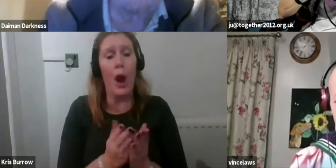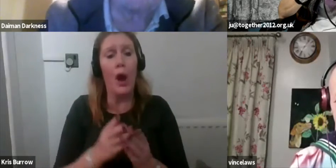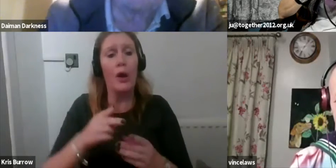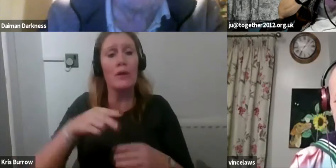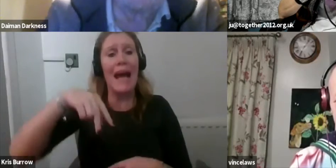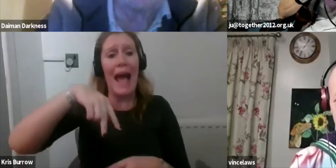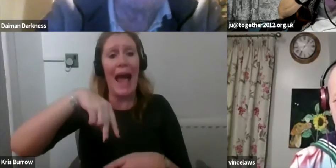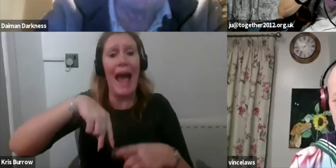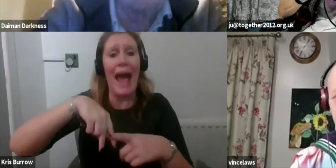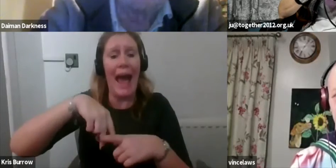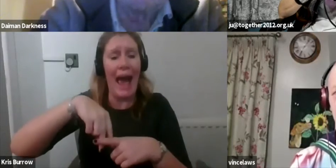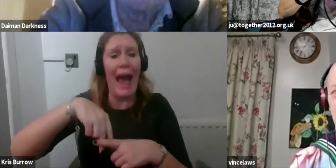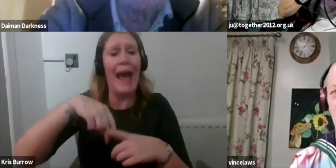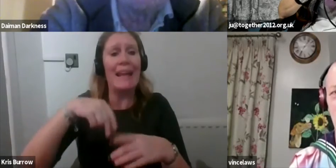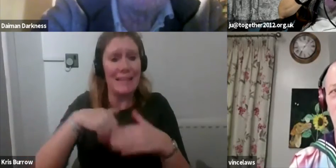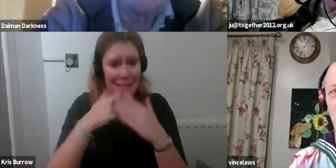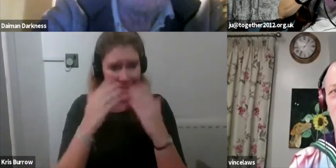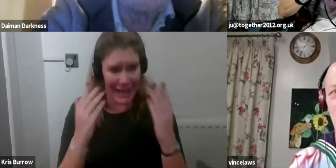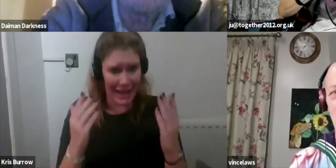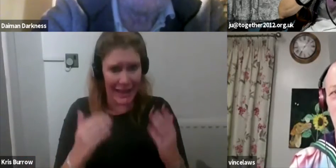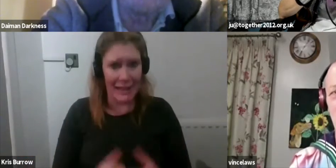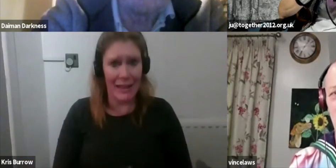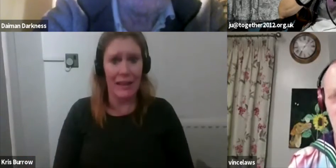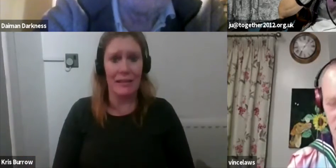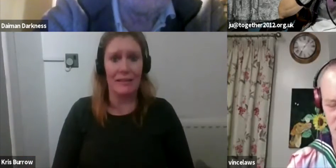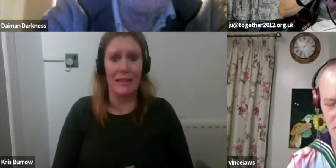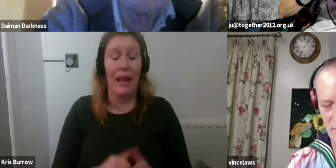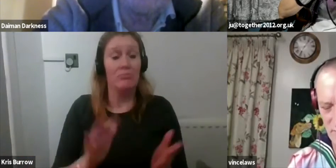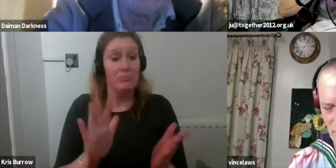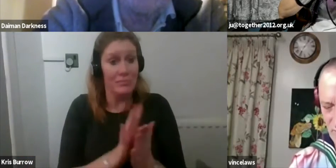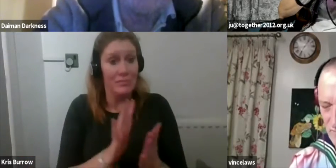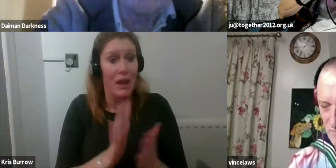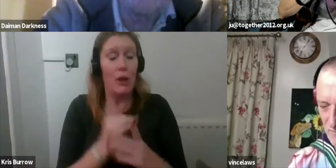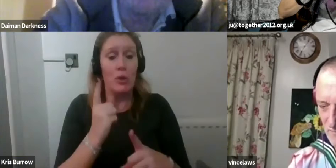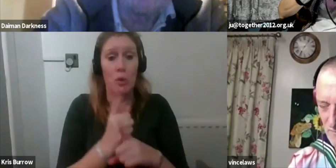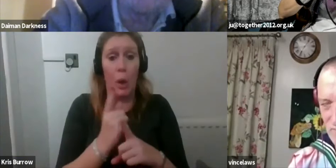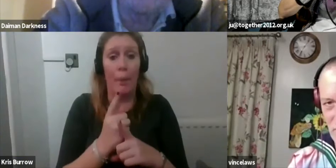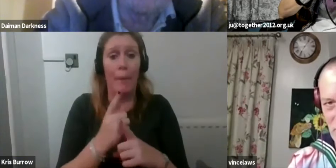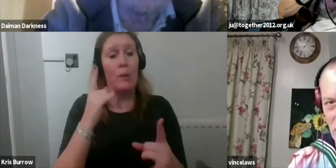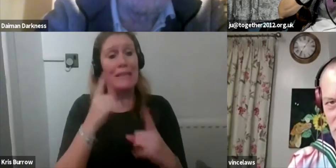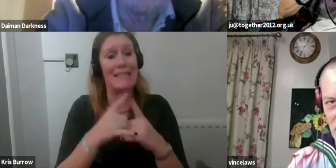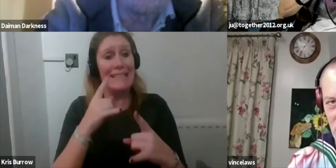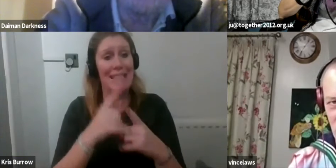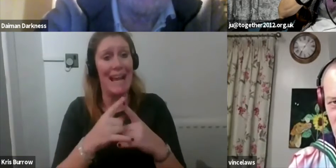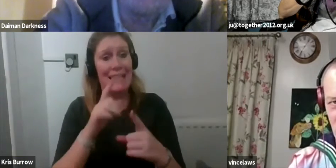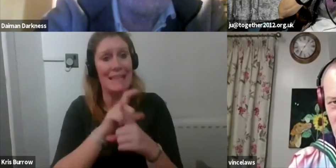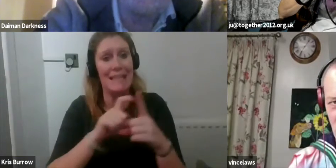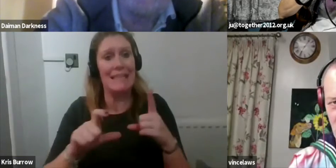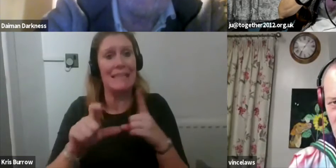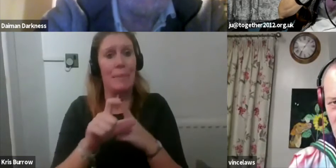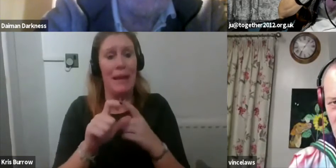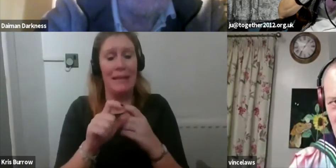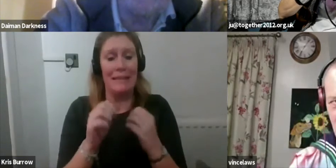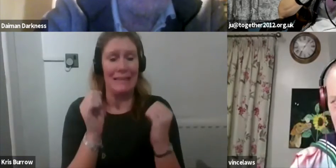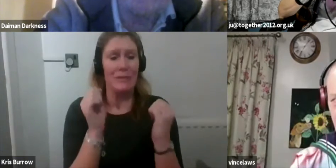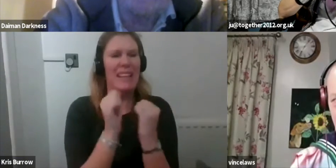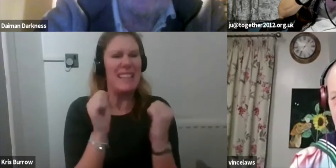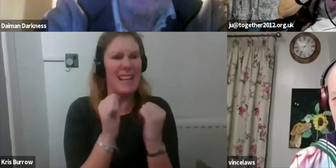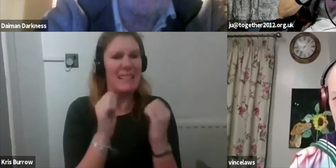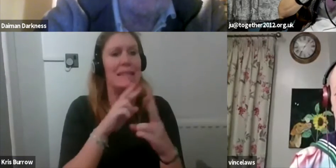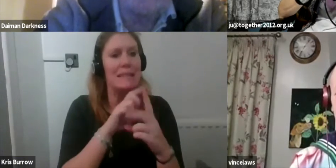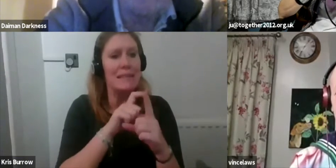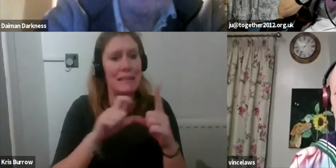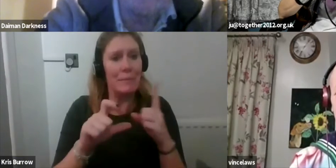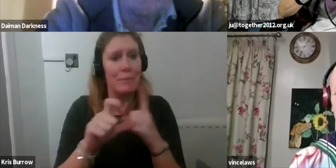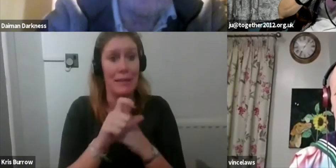that we were able to talk about sex and disability on such an auspicious occasion. It's